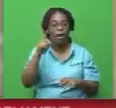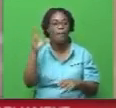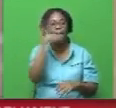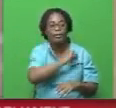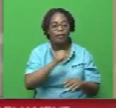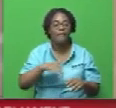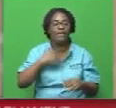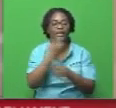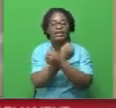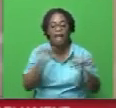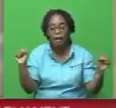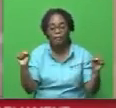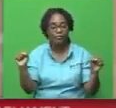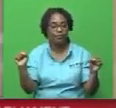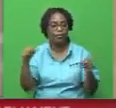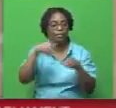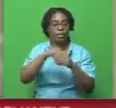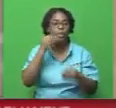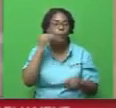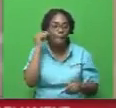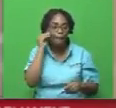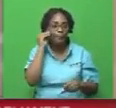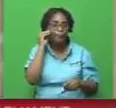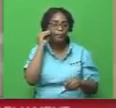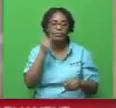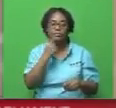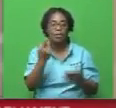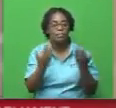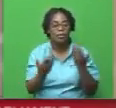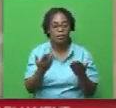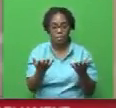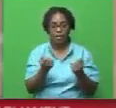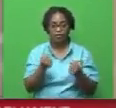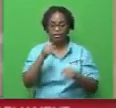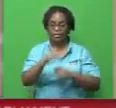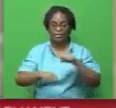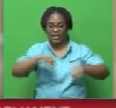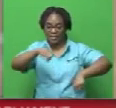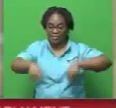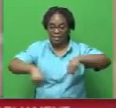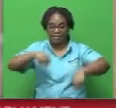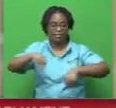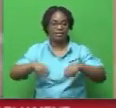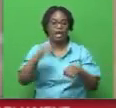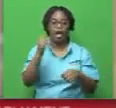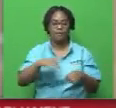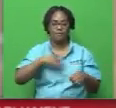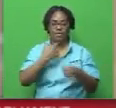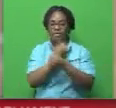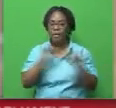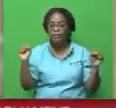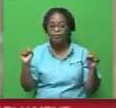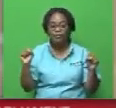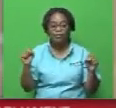They don't even need to eat. They might be willing to ride the bicycle to work if they could feel safe and get a proper road to ride it on. But they cannot get that